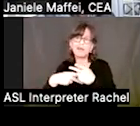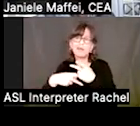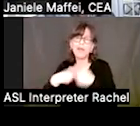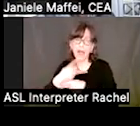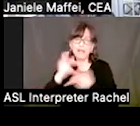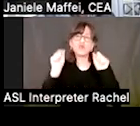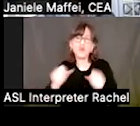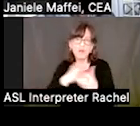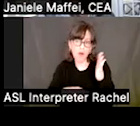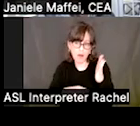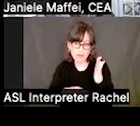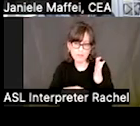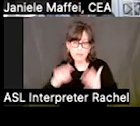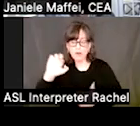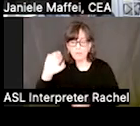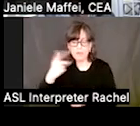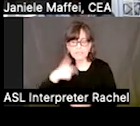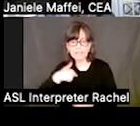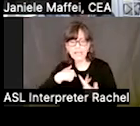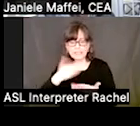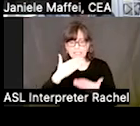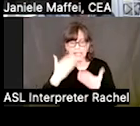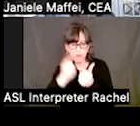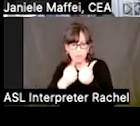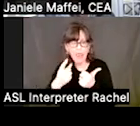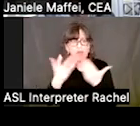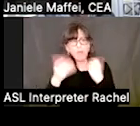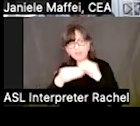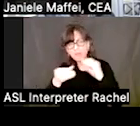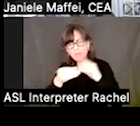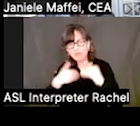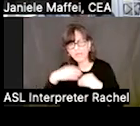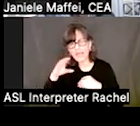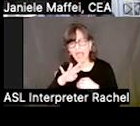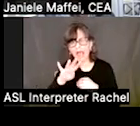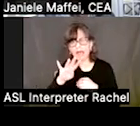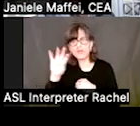Okay, thank you, everyone. We are just over time. Just want to mention there is a survey link,